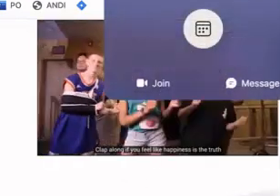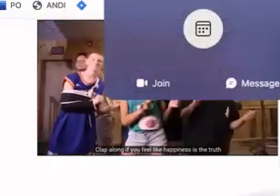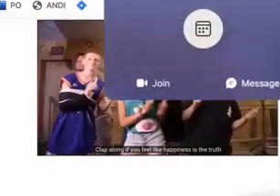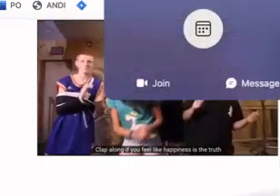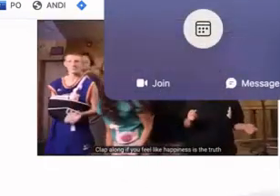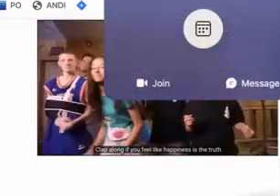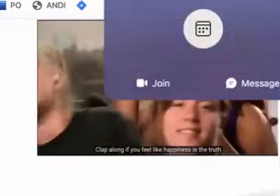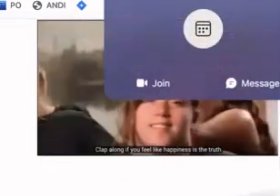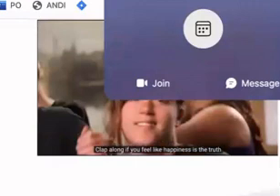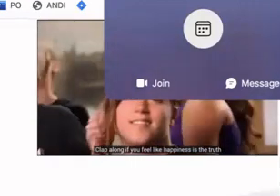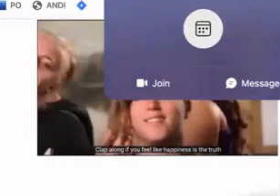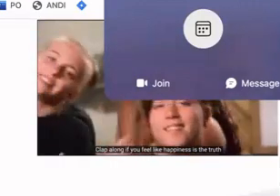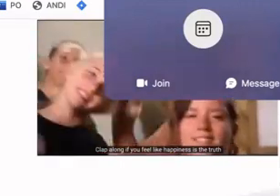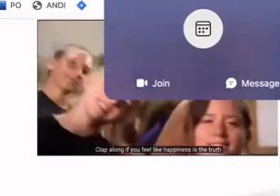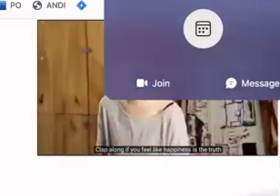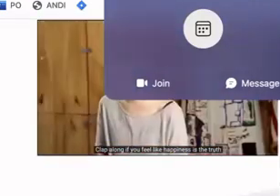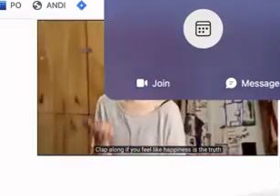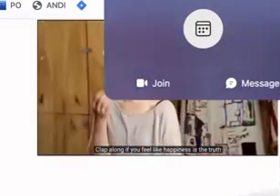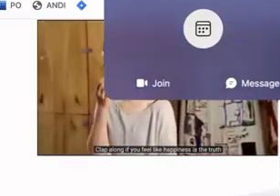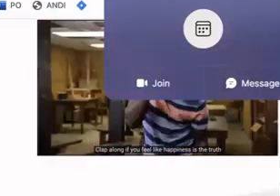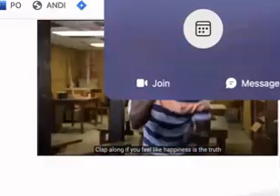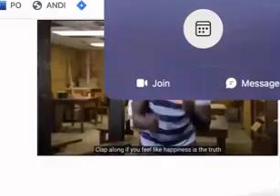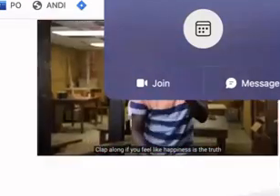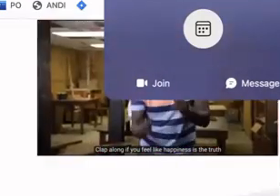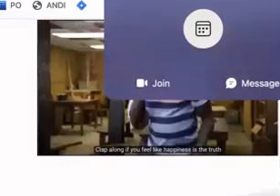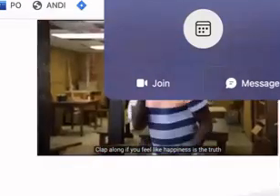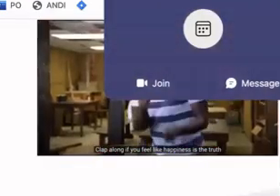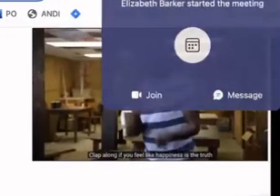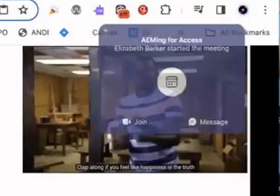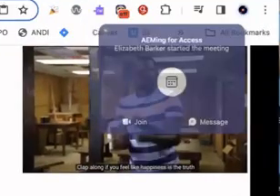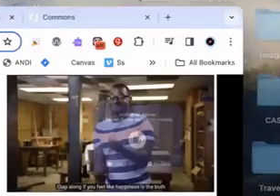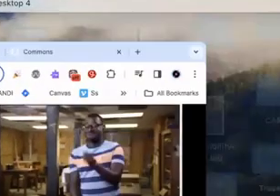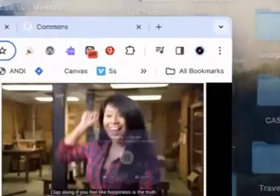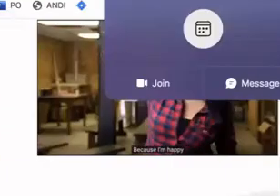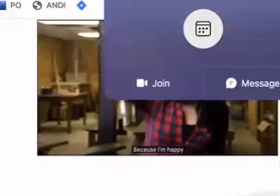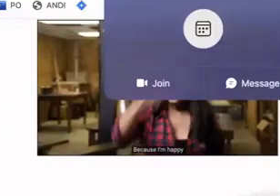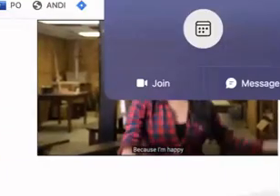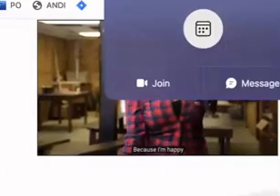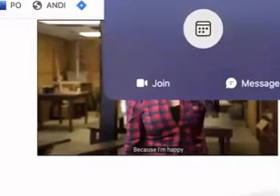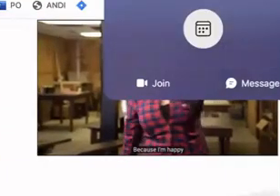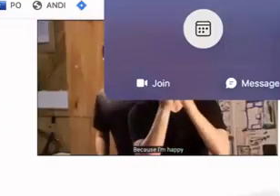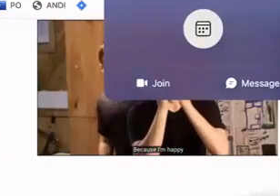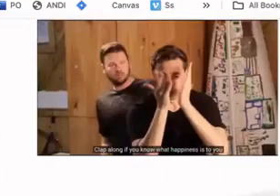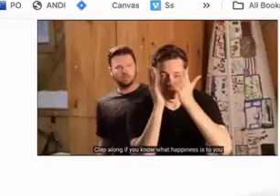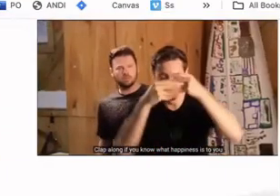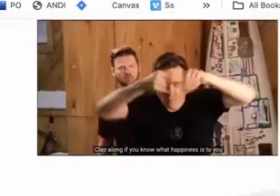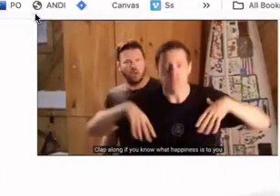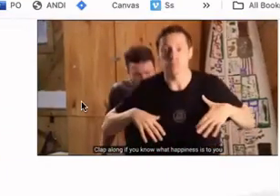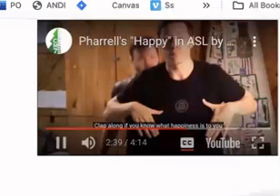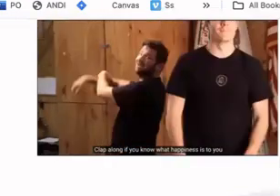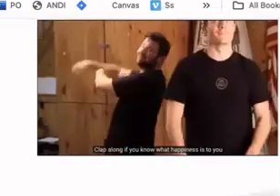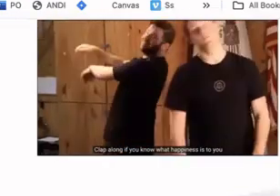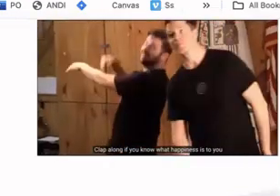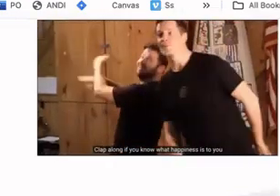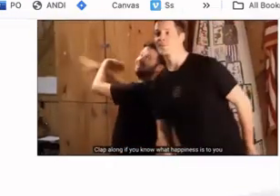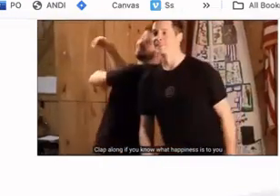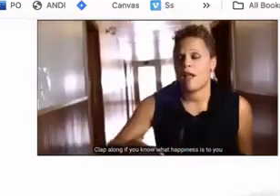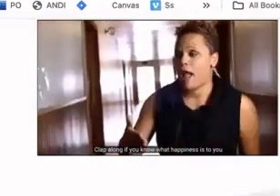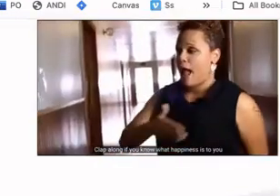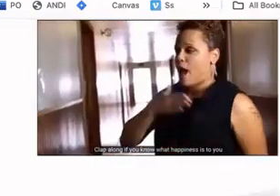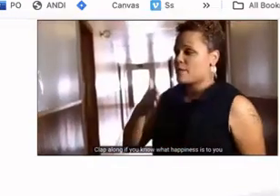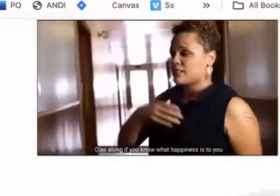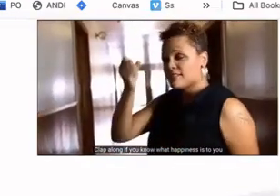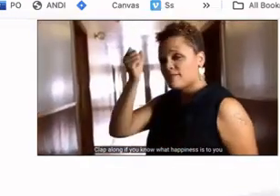Clap along if you feel like happiness is the truth. Clap along if you